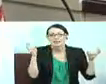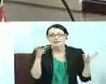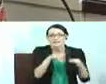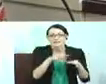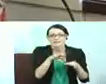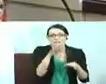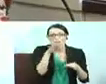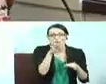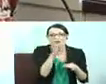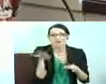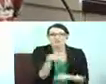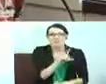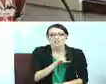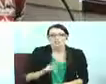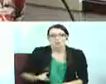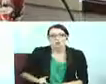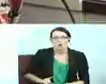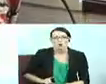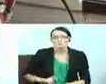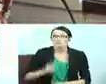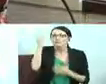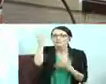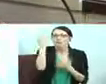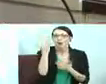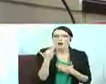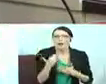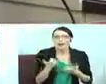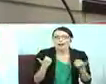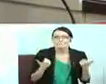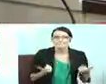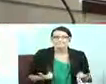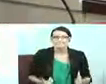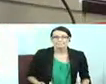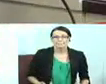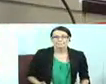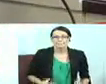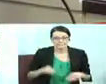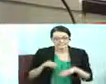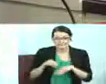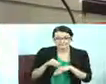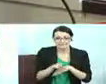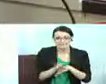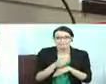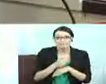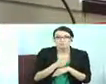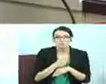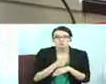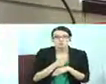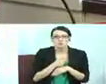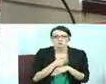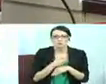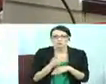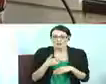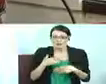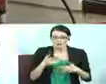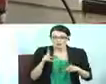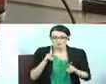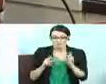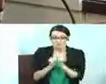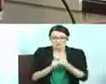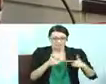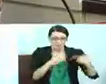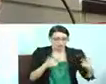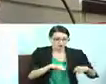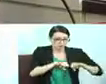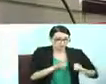Lord is upon me. And he has sent me to bind up the brokenhearted. He has